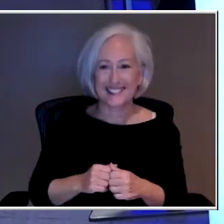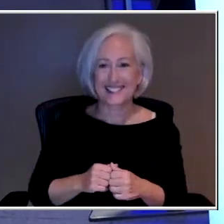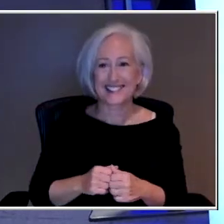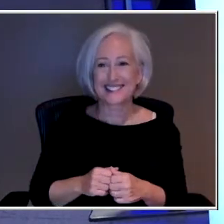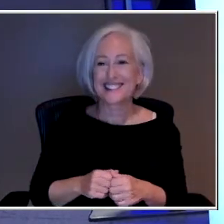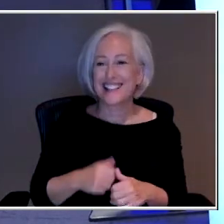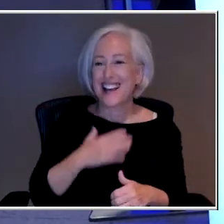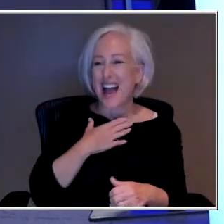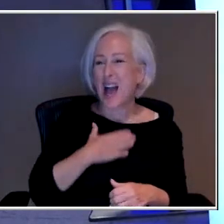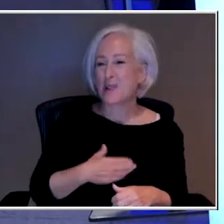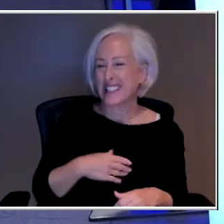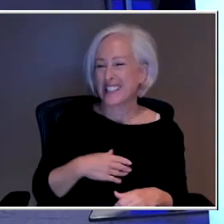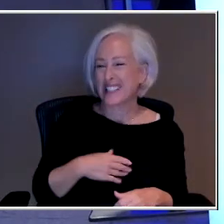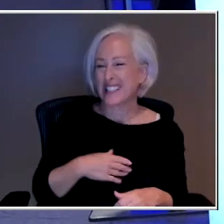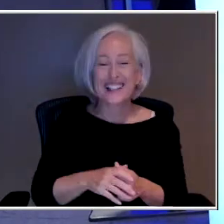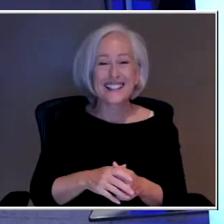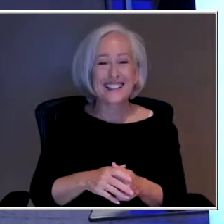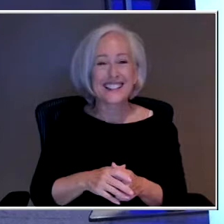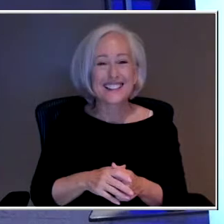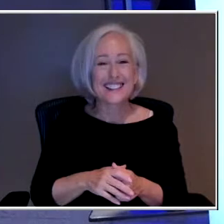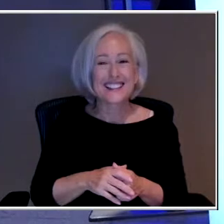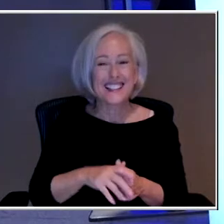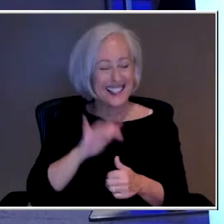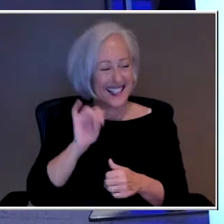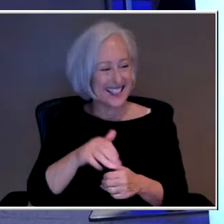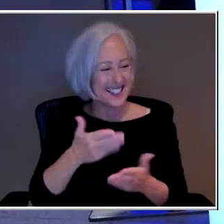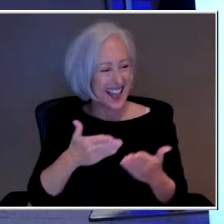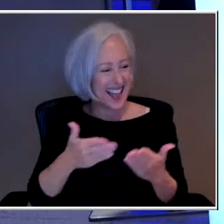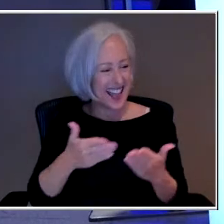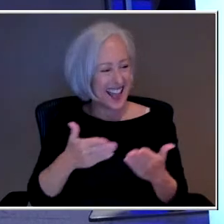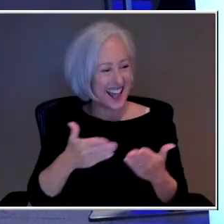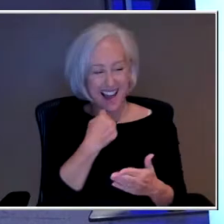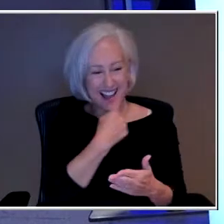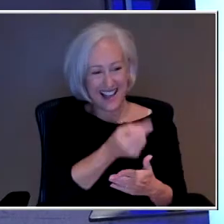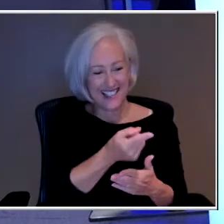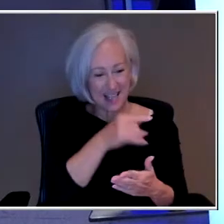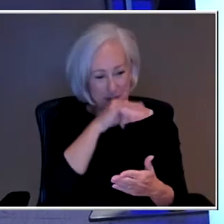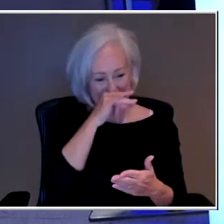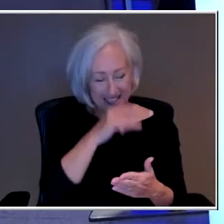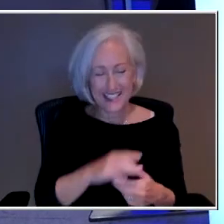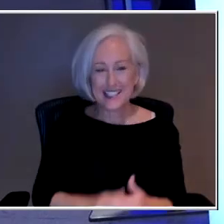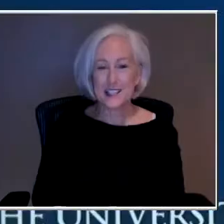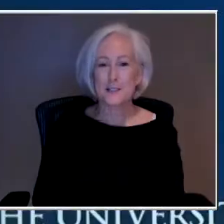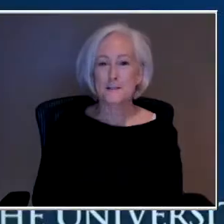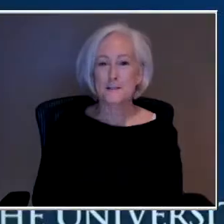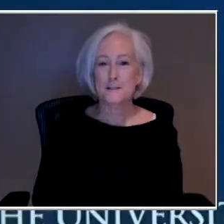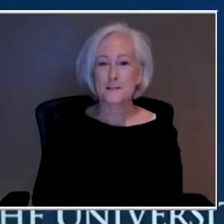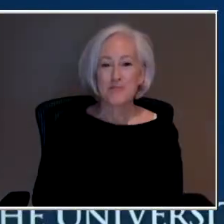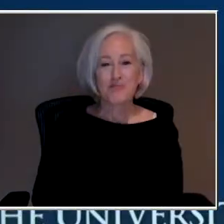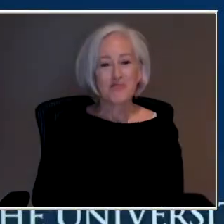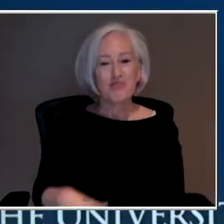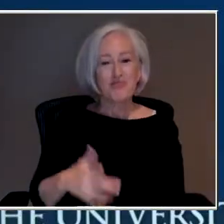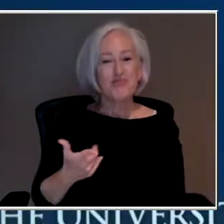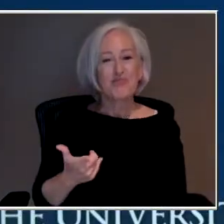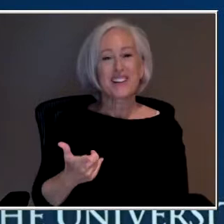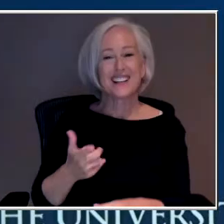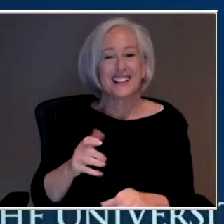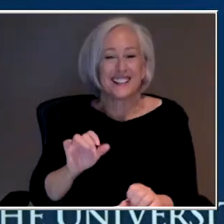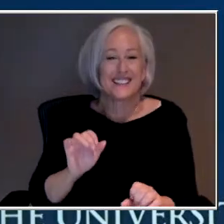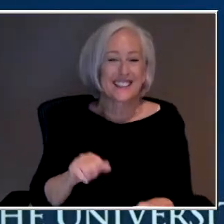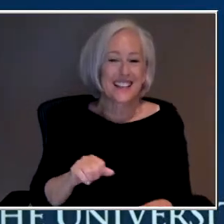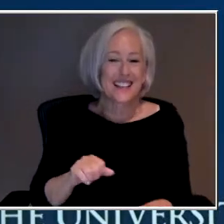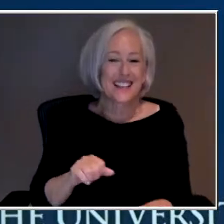even a thing? Was. Is that a thing, or is that just a lie I tell my children? It's beneficial, Okay, right? okay. Carrots are always good. Never say no to